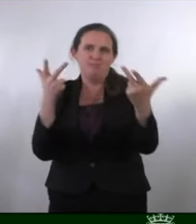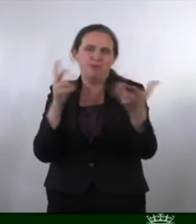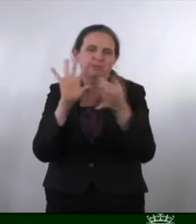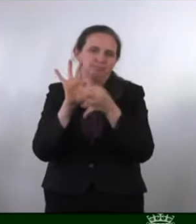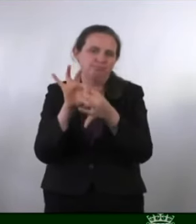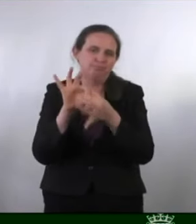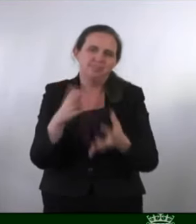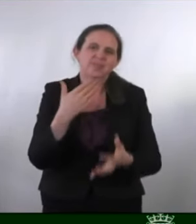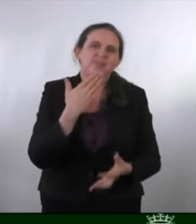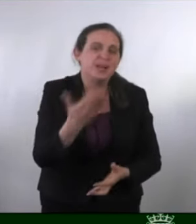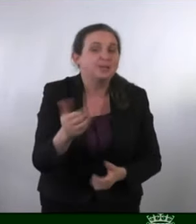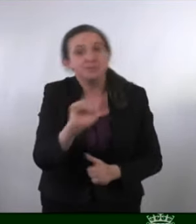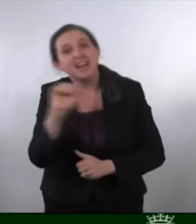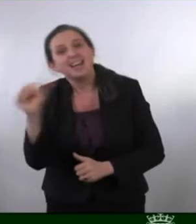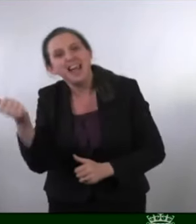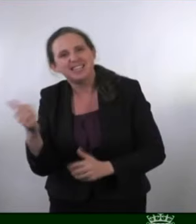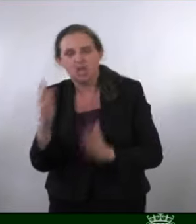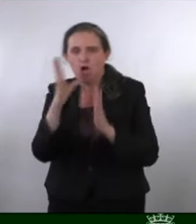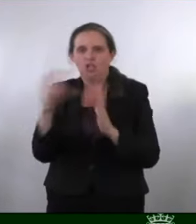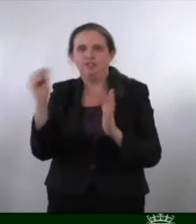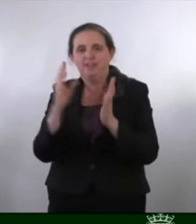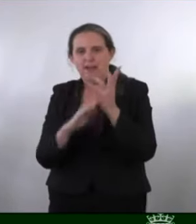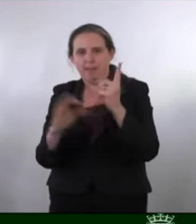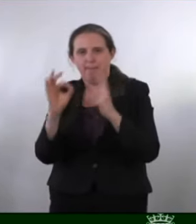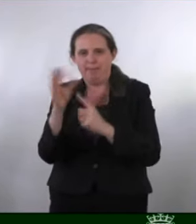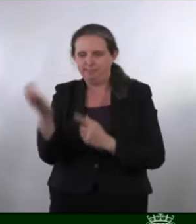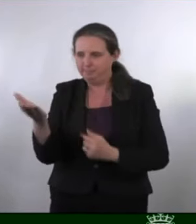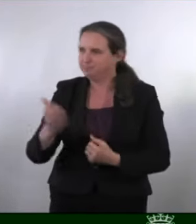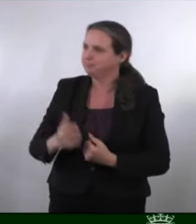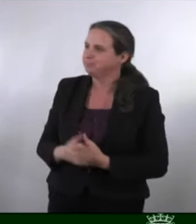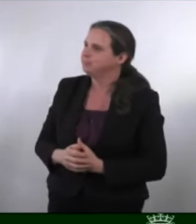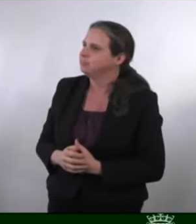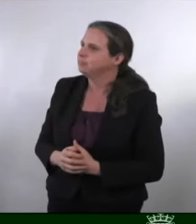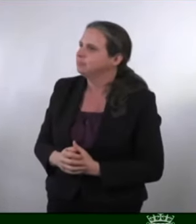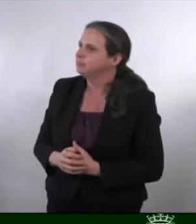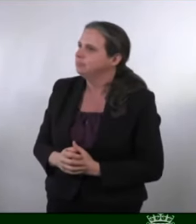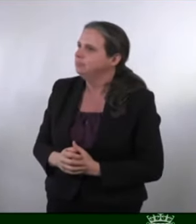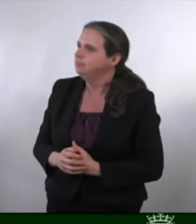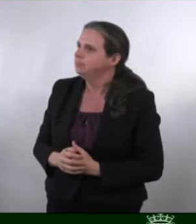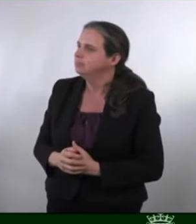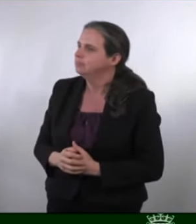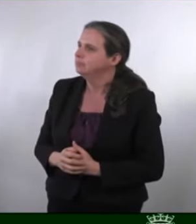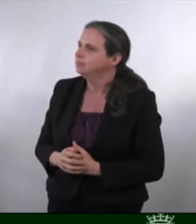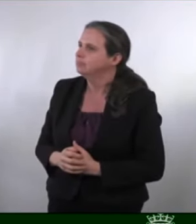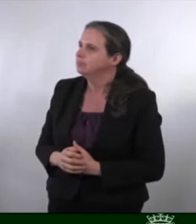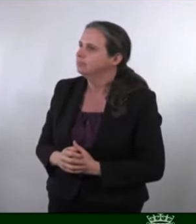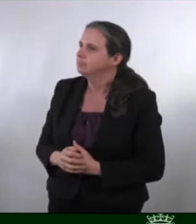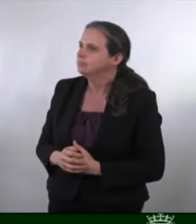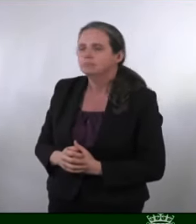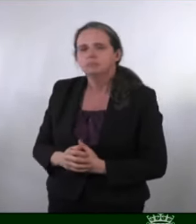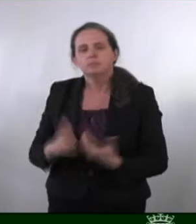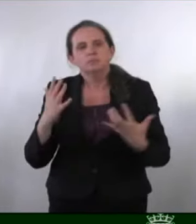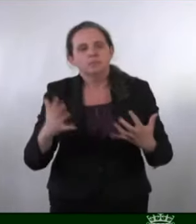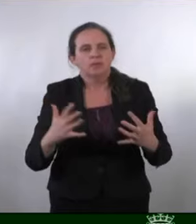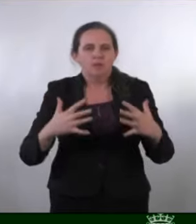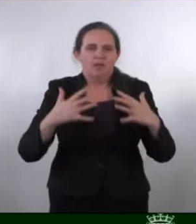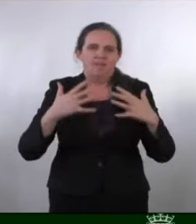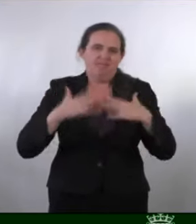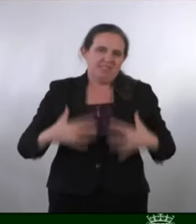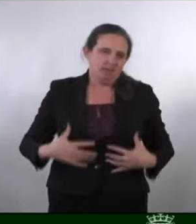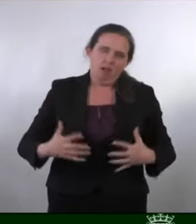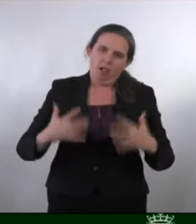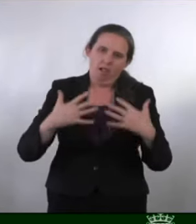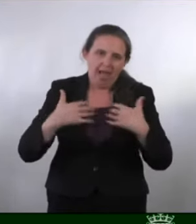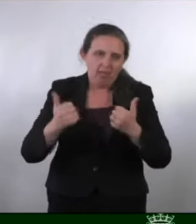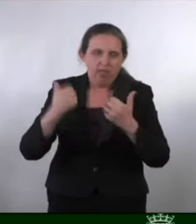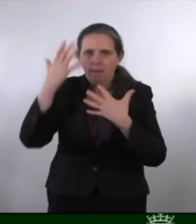Deputy Speaker. Would the Prime Minister agree on the importance of sport and exercise to both mental and physical well-being,